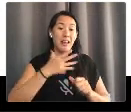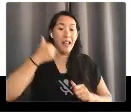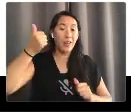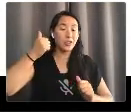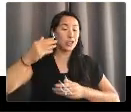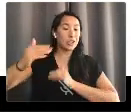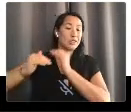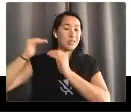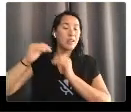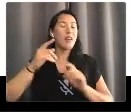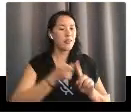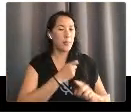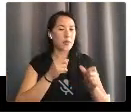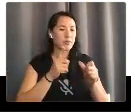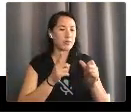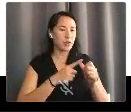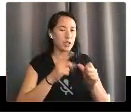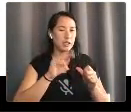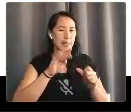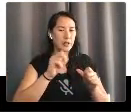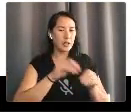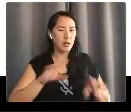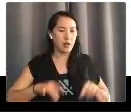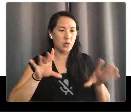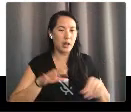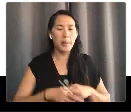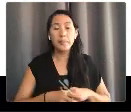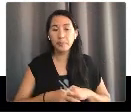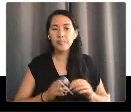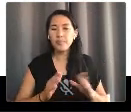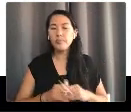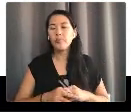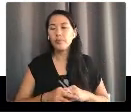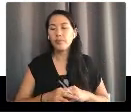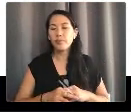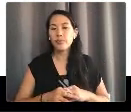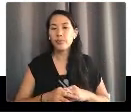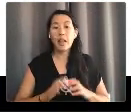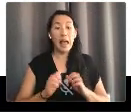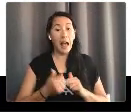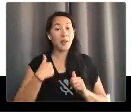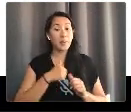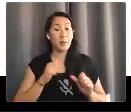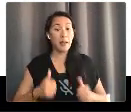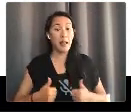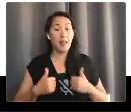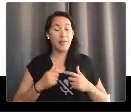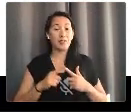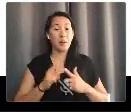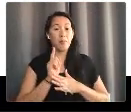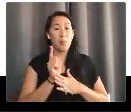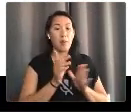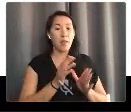The second question I'd like to posit is, how can we be alive to moment-by-moment shifts in power? And